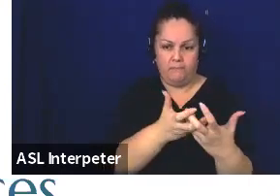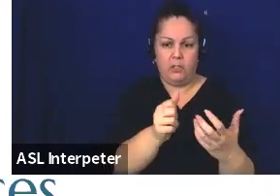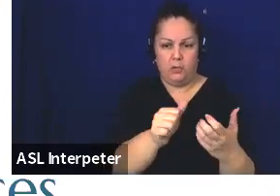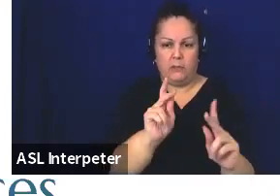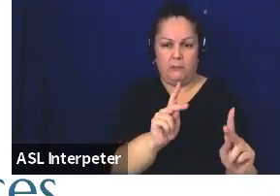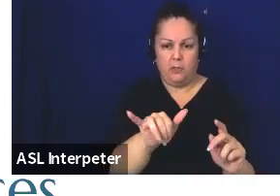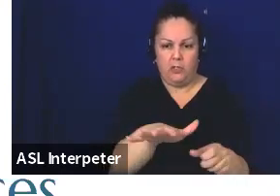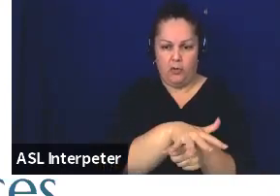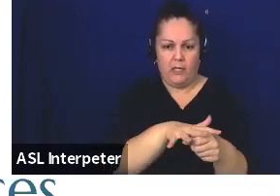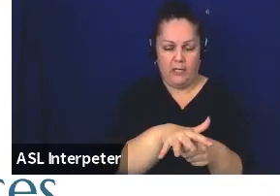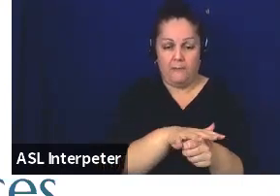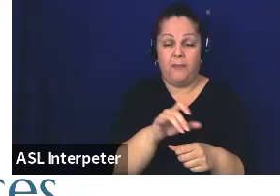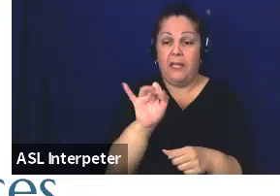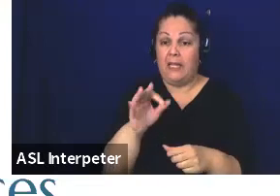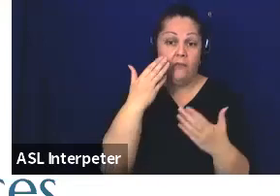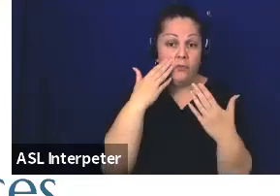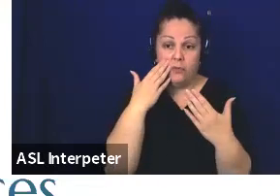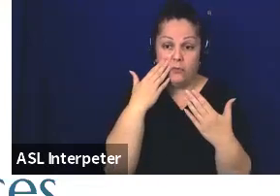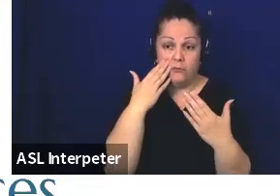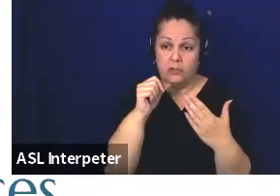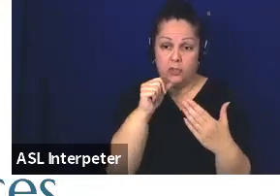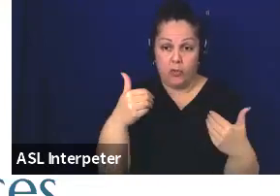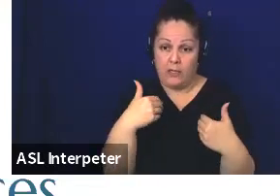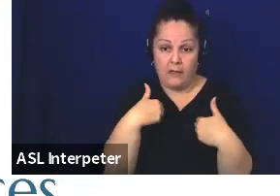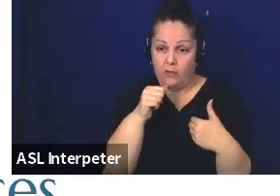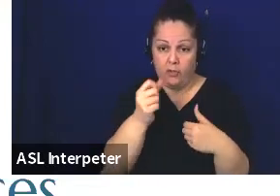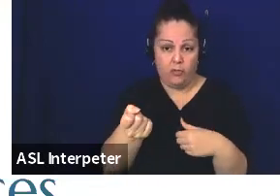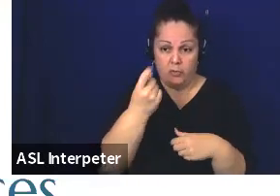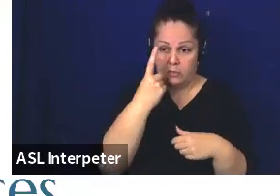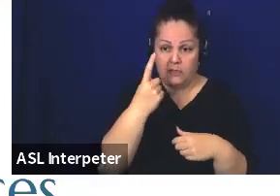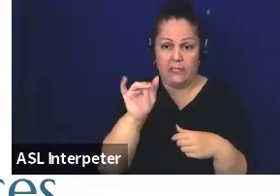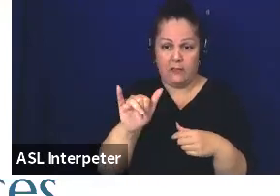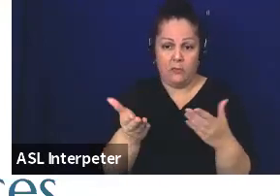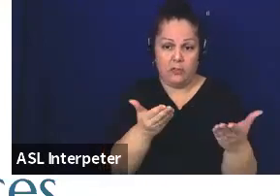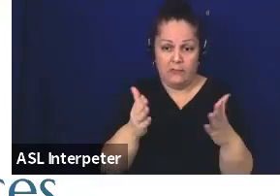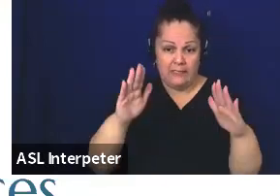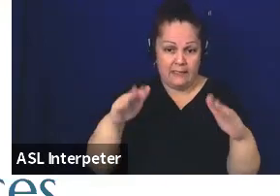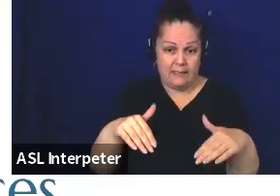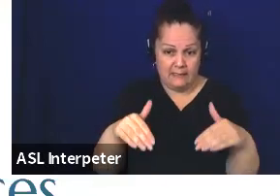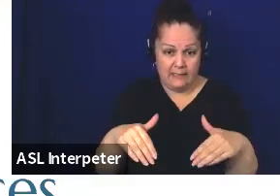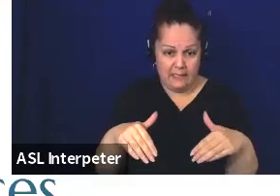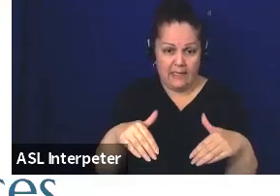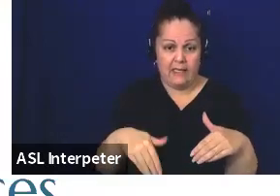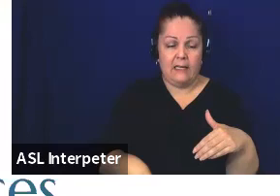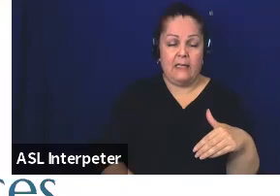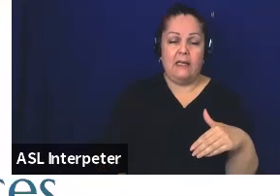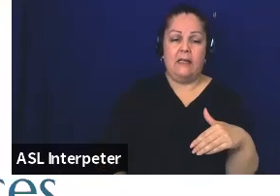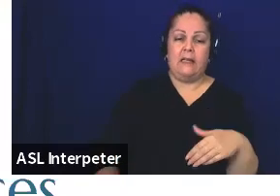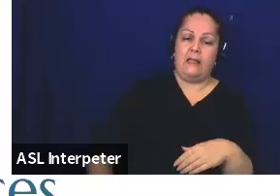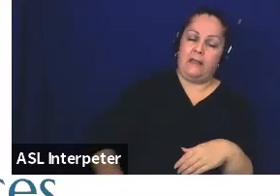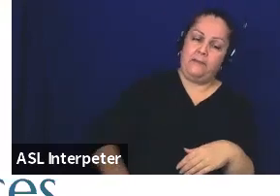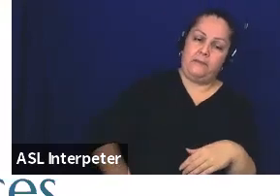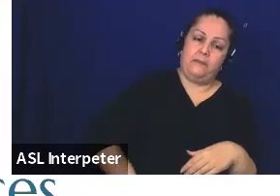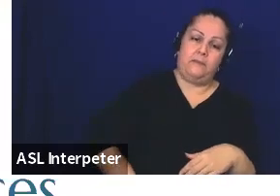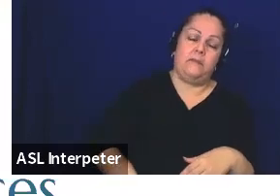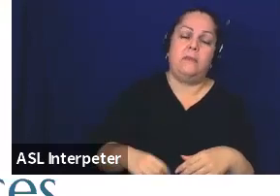your area. If you do not already have an understanding of those services that are going to be helpful in your